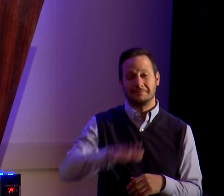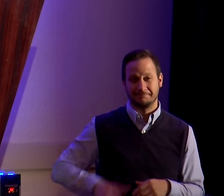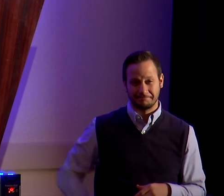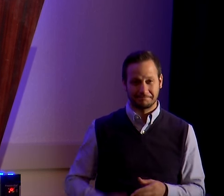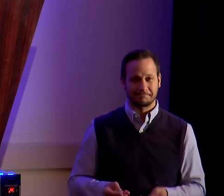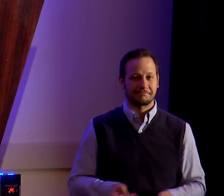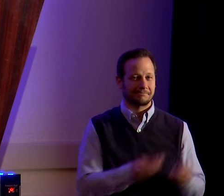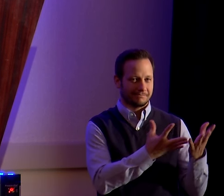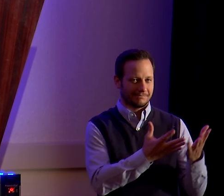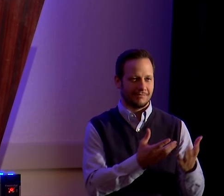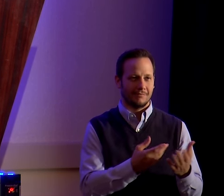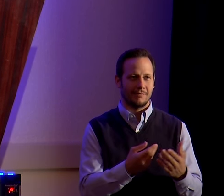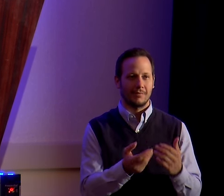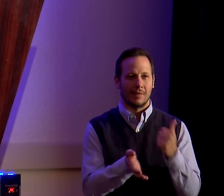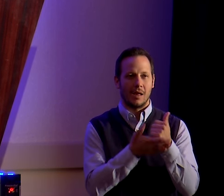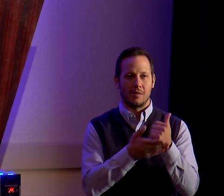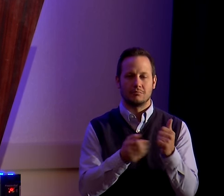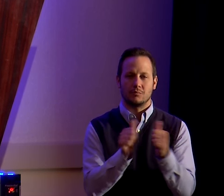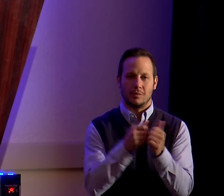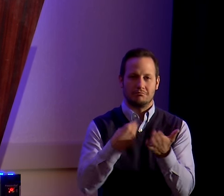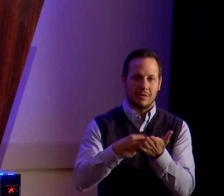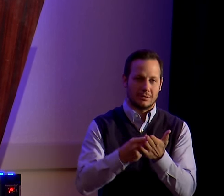his movie out there.